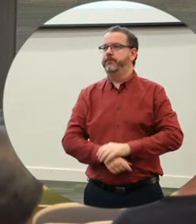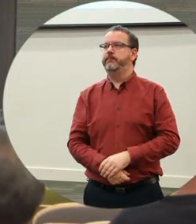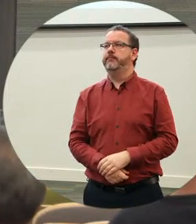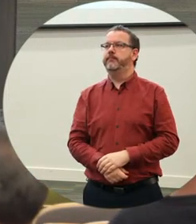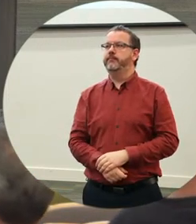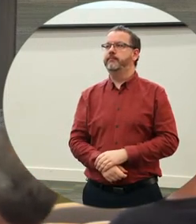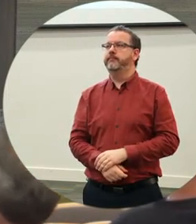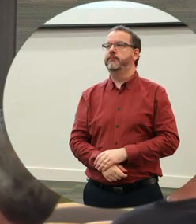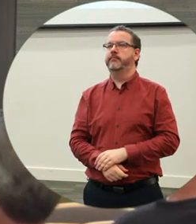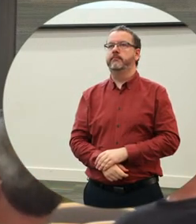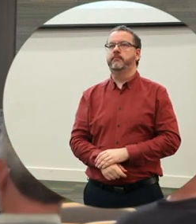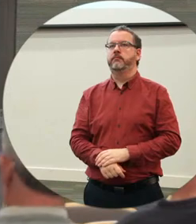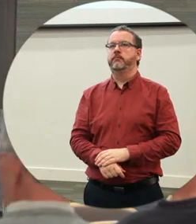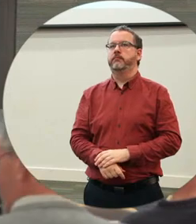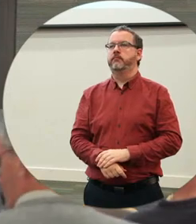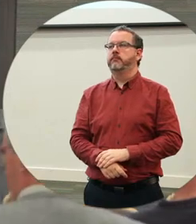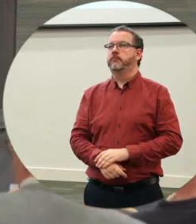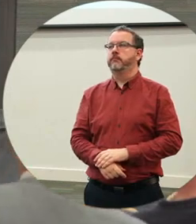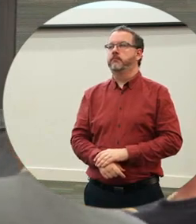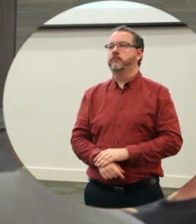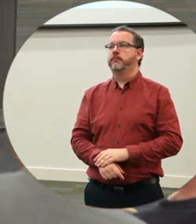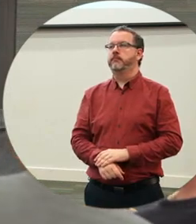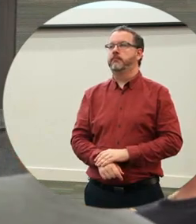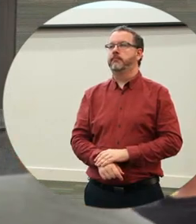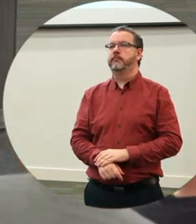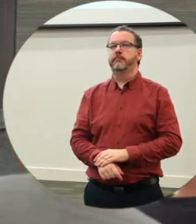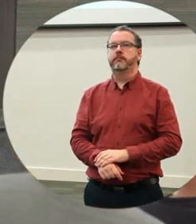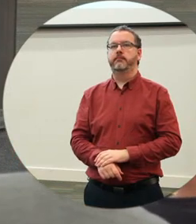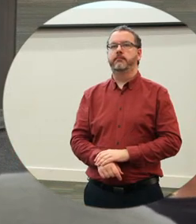Will we take this man here first? Yes.